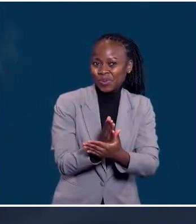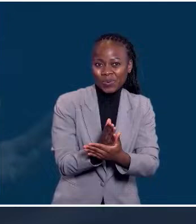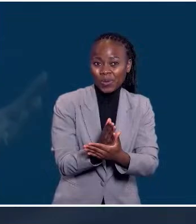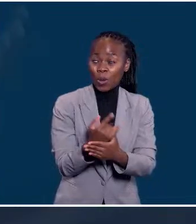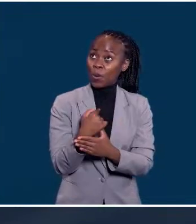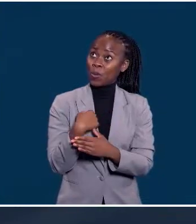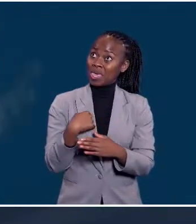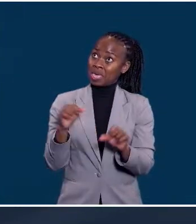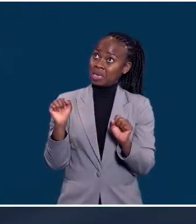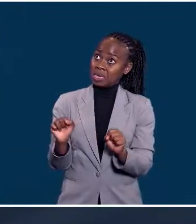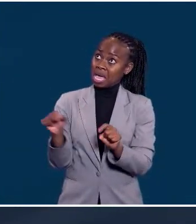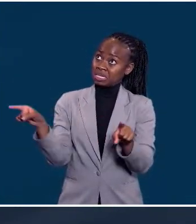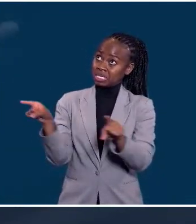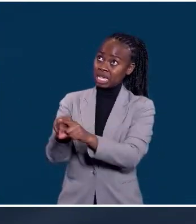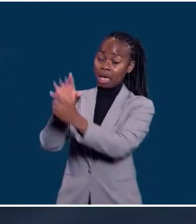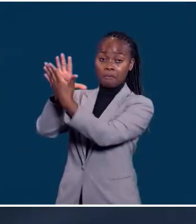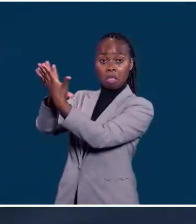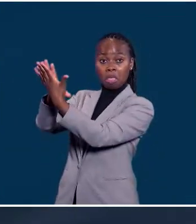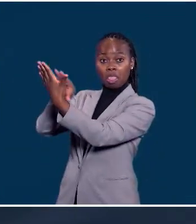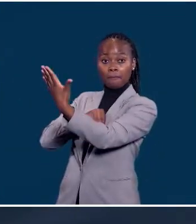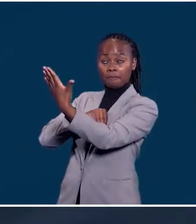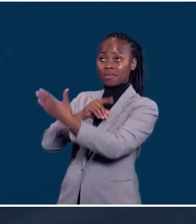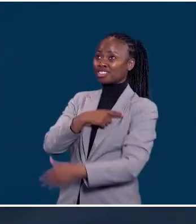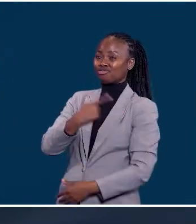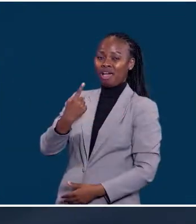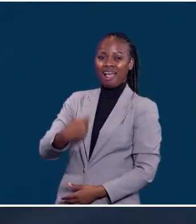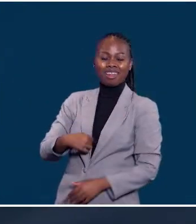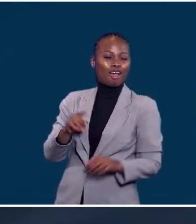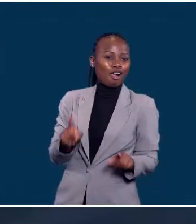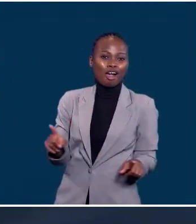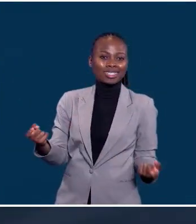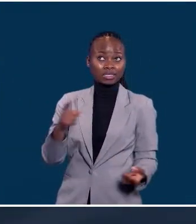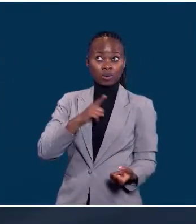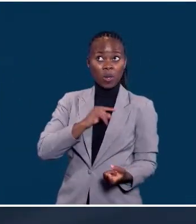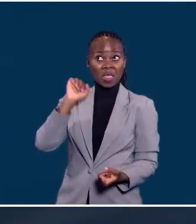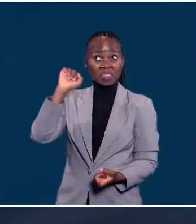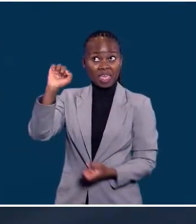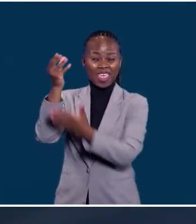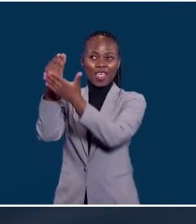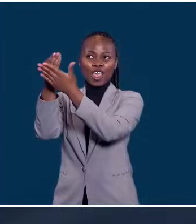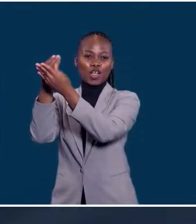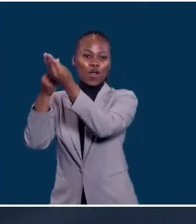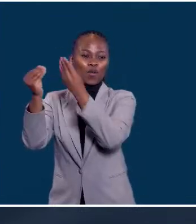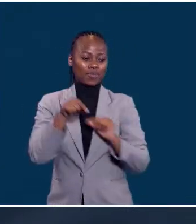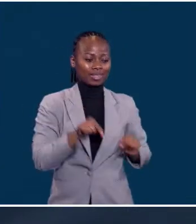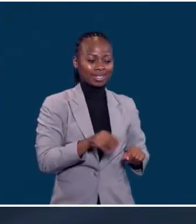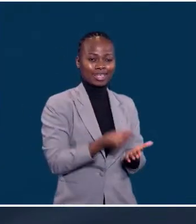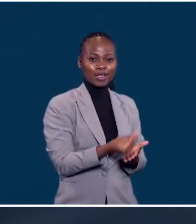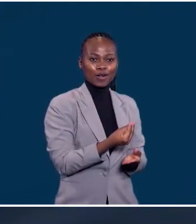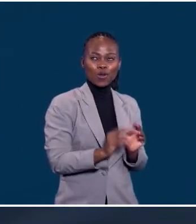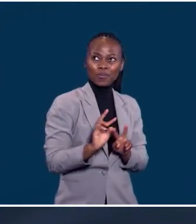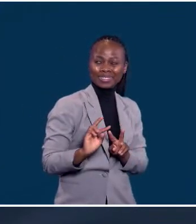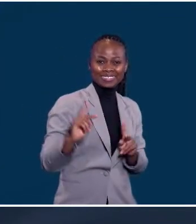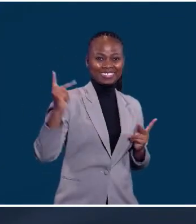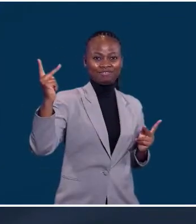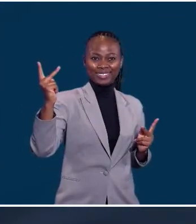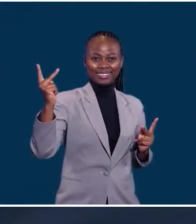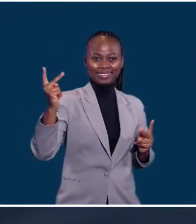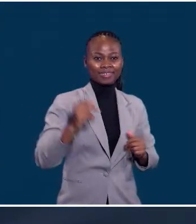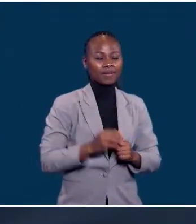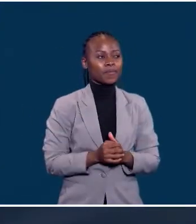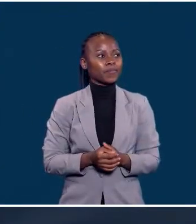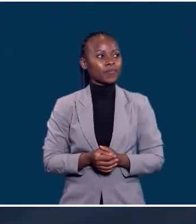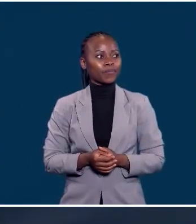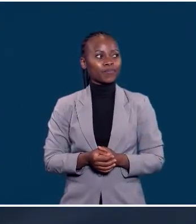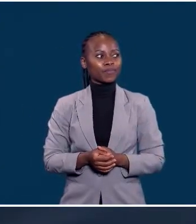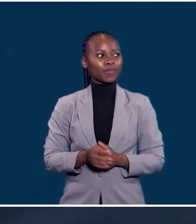completely different economy, and we need to take cognizance of that. DG Mudisa, can you cook for